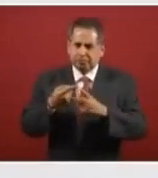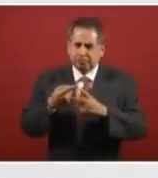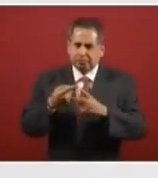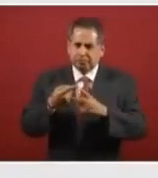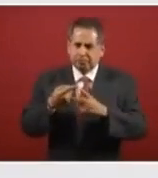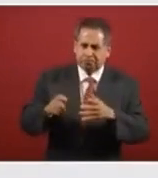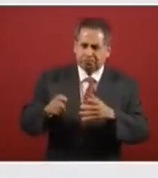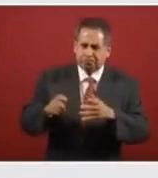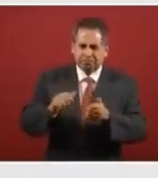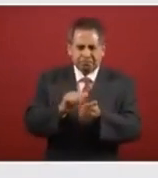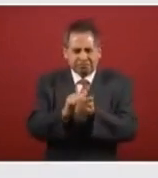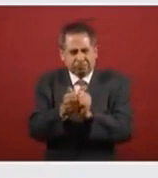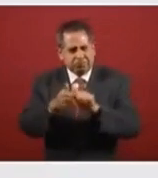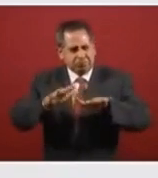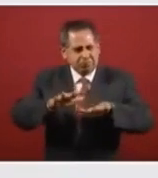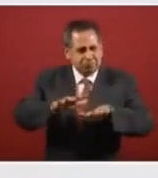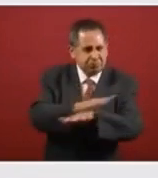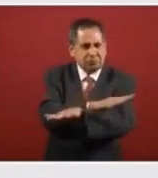transformation